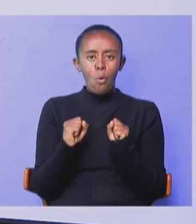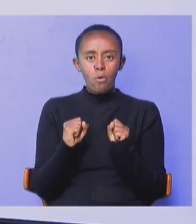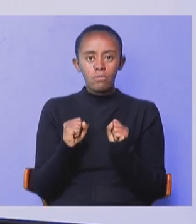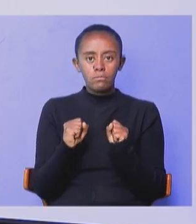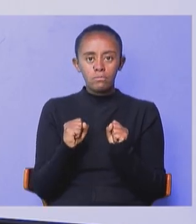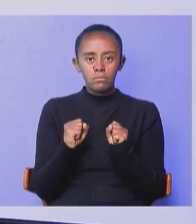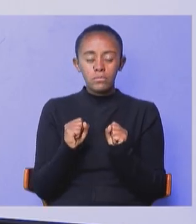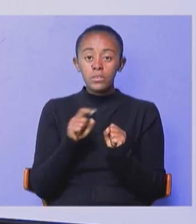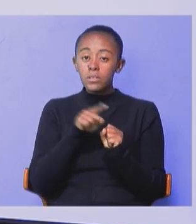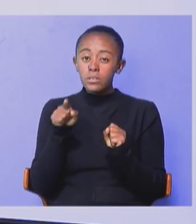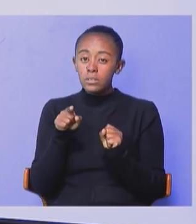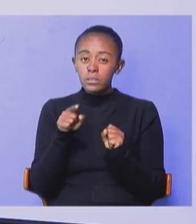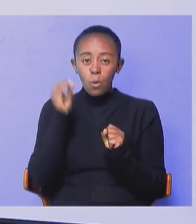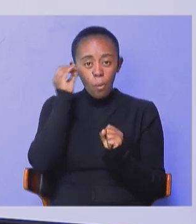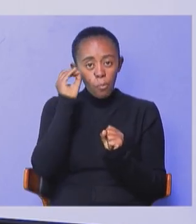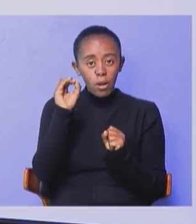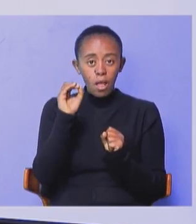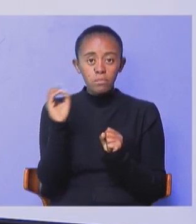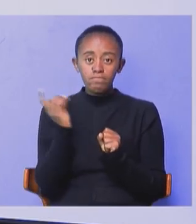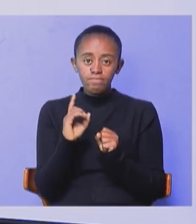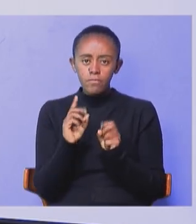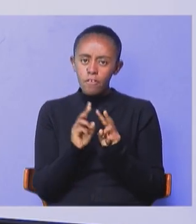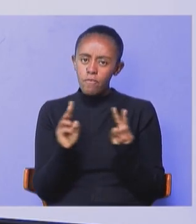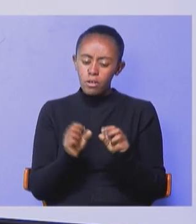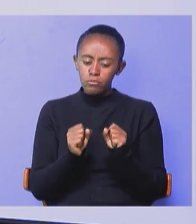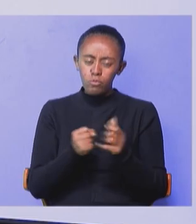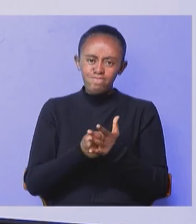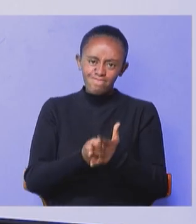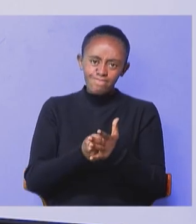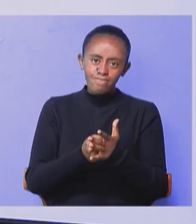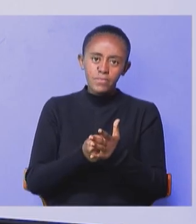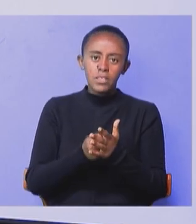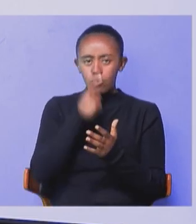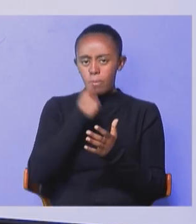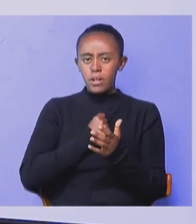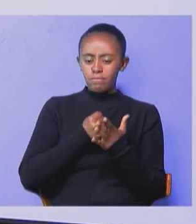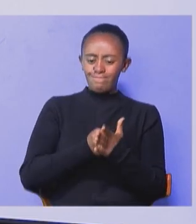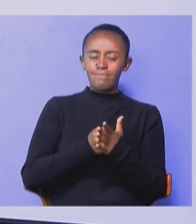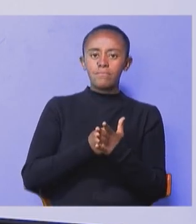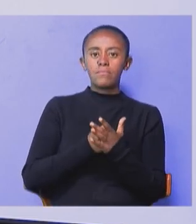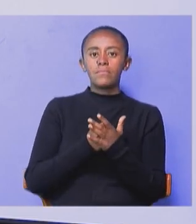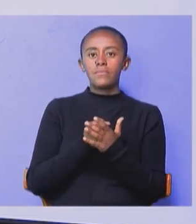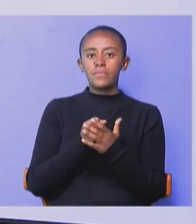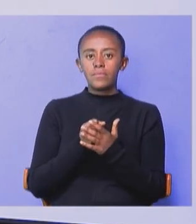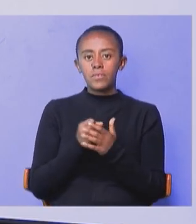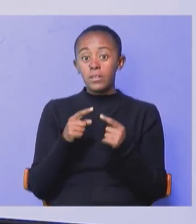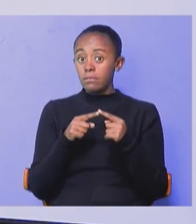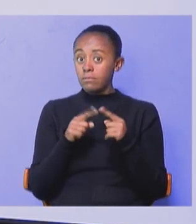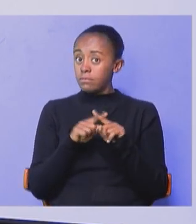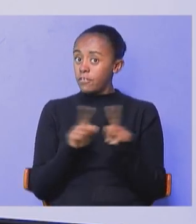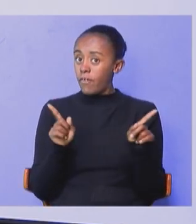opinions. Those opinions are very strong. You believe very strongly in those opinions, unlike this